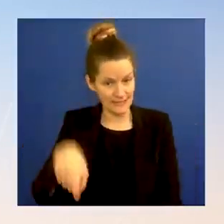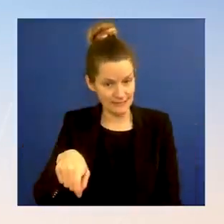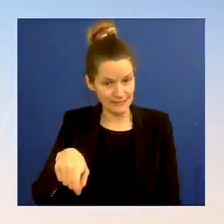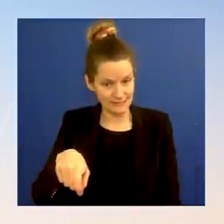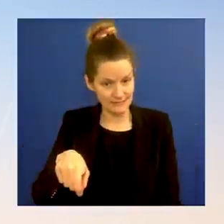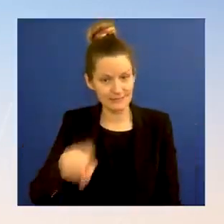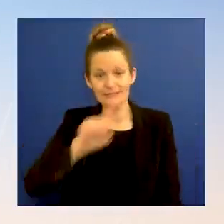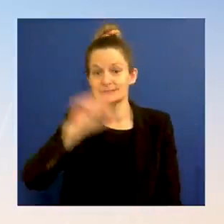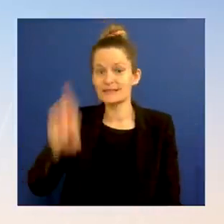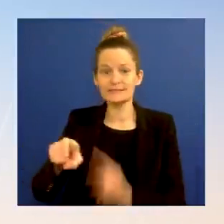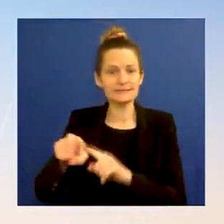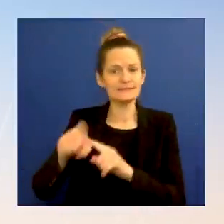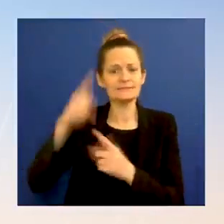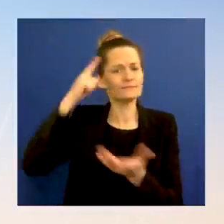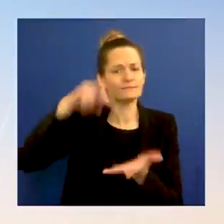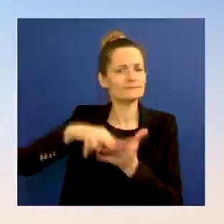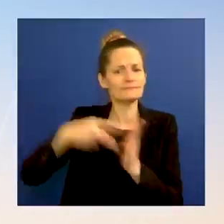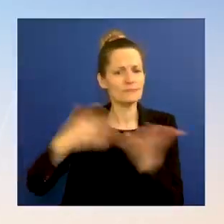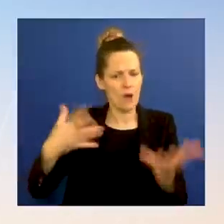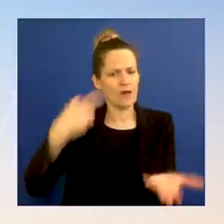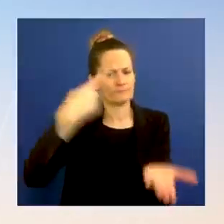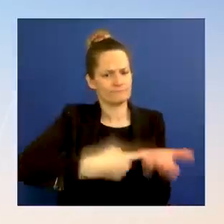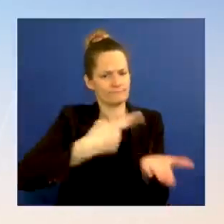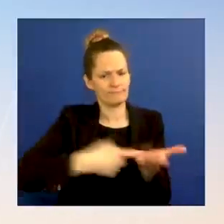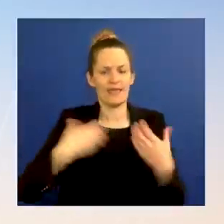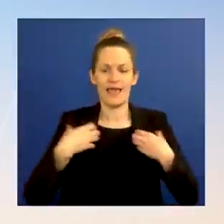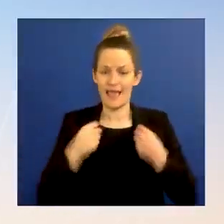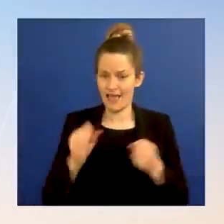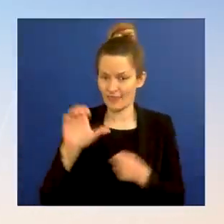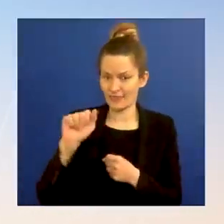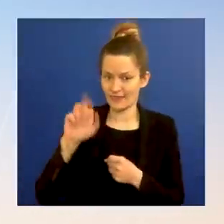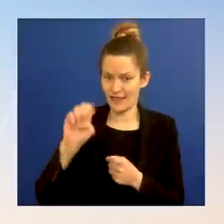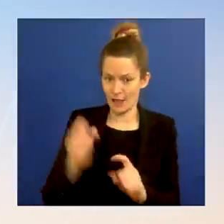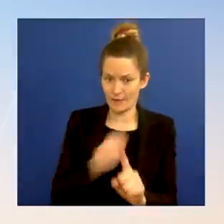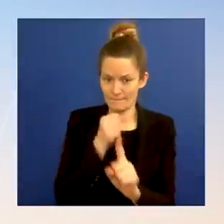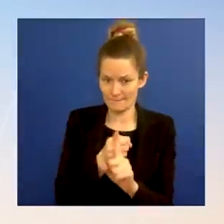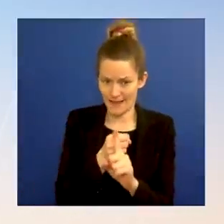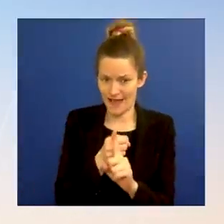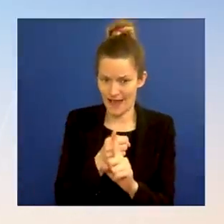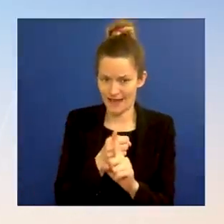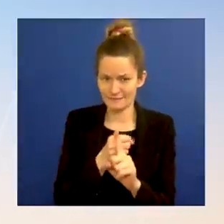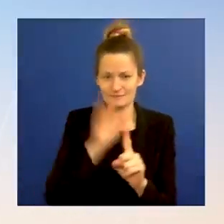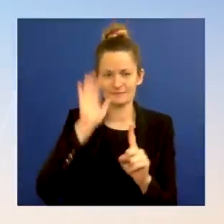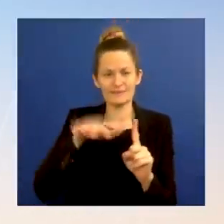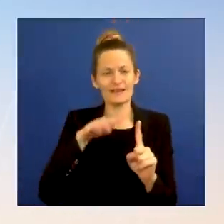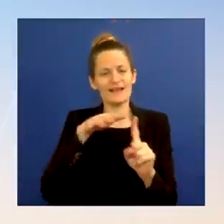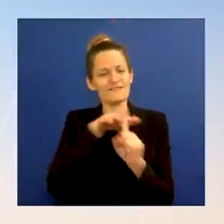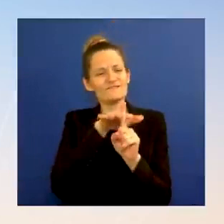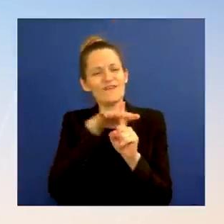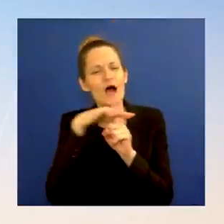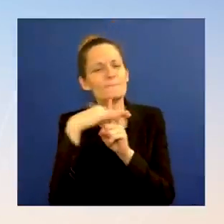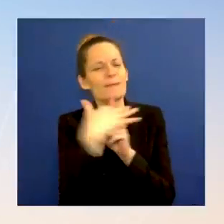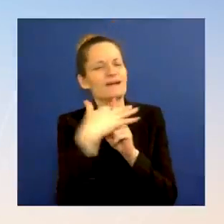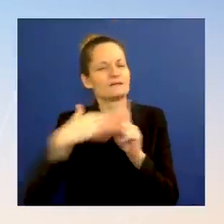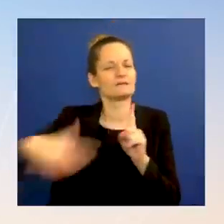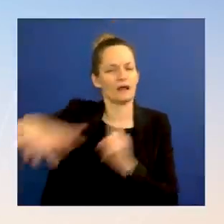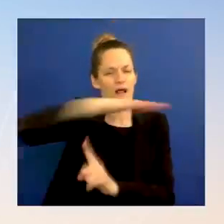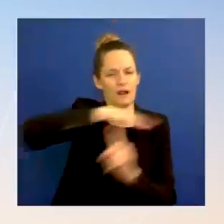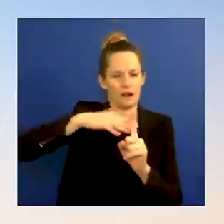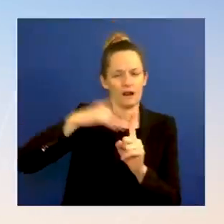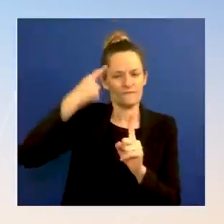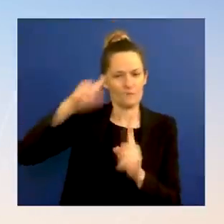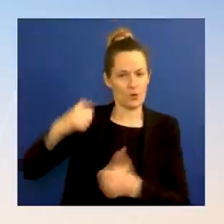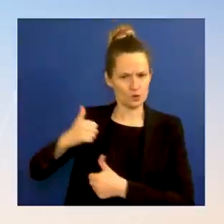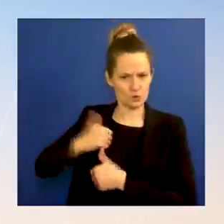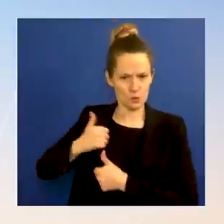environmental exposures, such as burn pits. Obviously, he talked about this priority in his State of the Union address earlier this week. It's part of his unity agenda